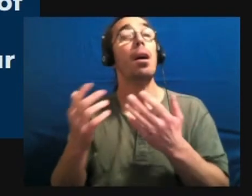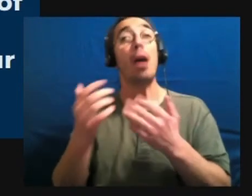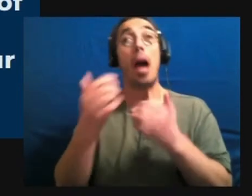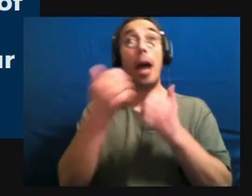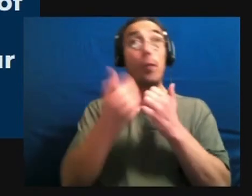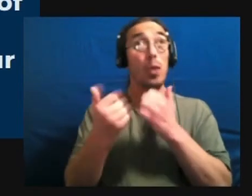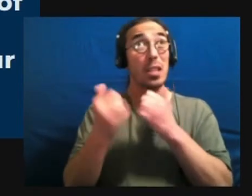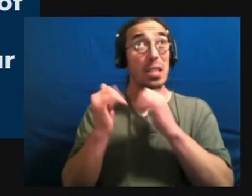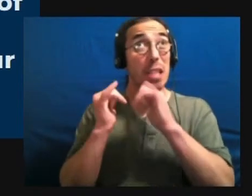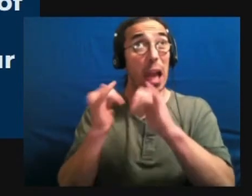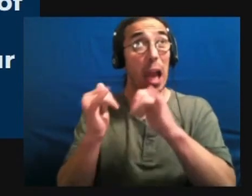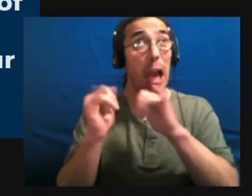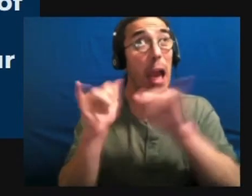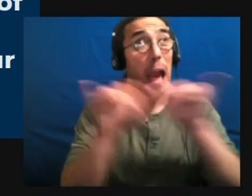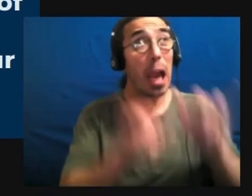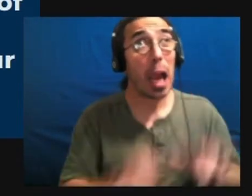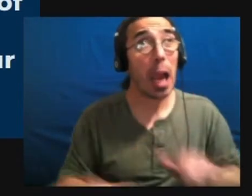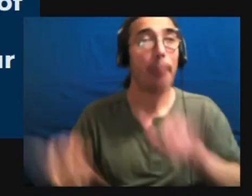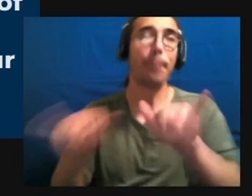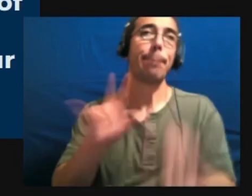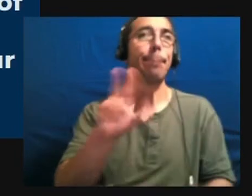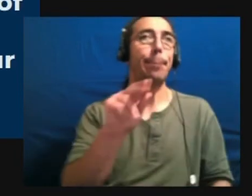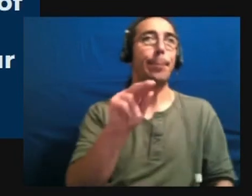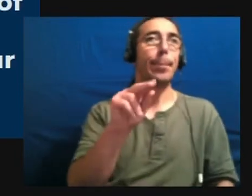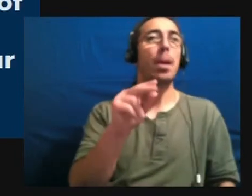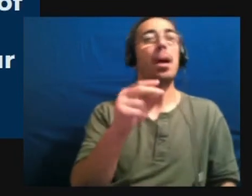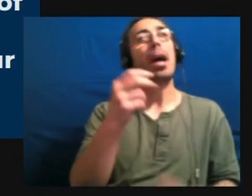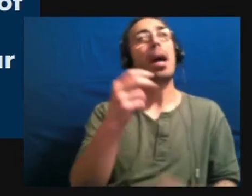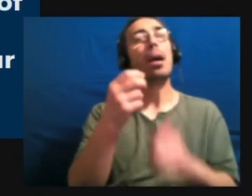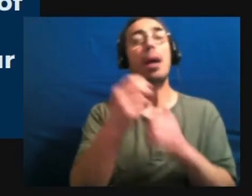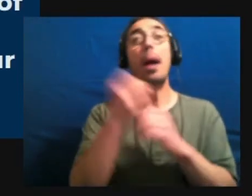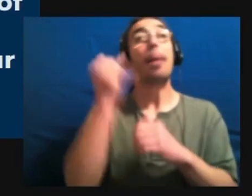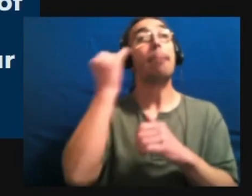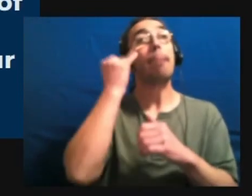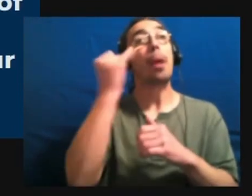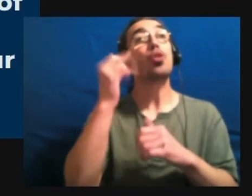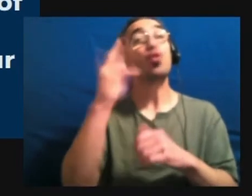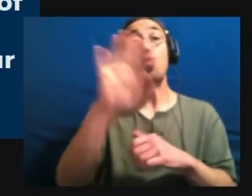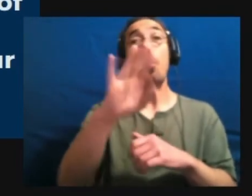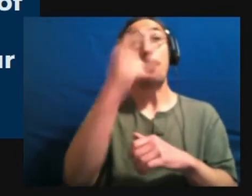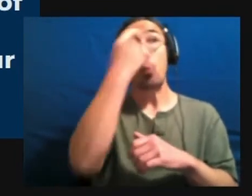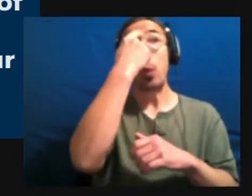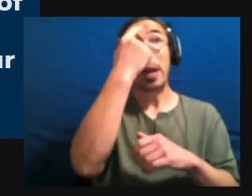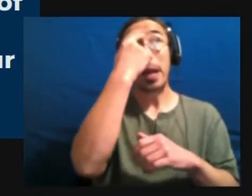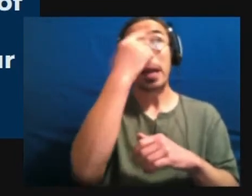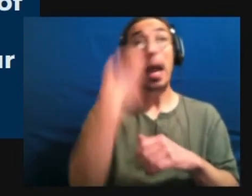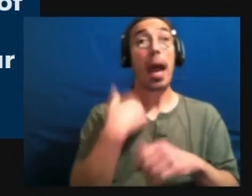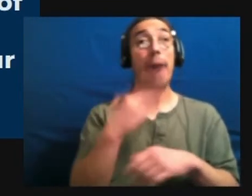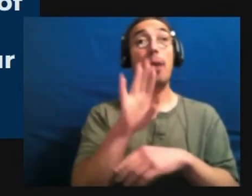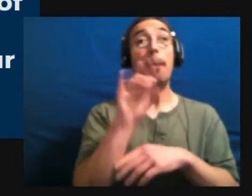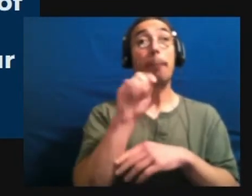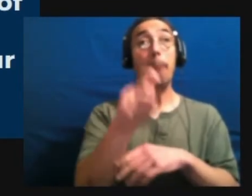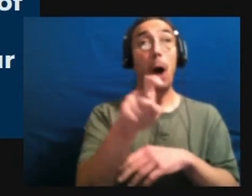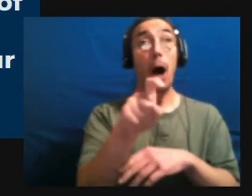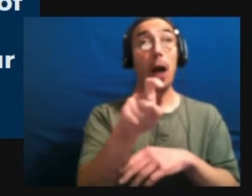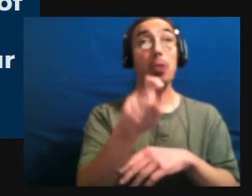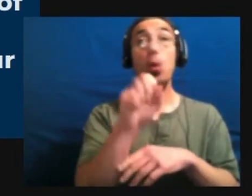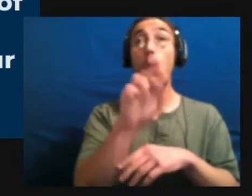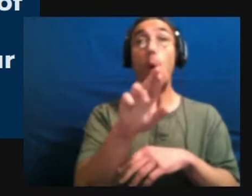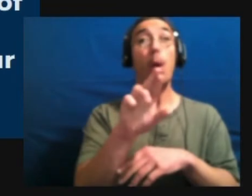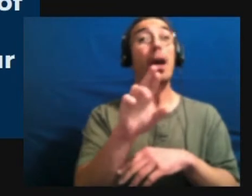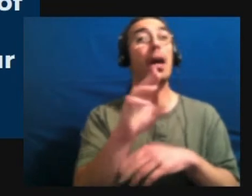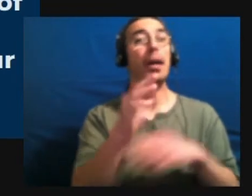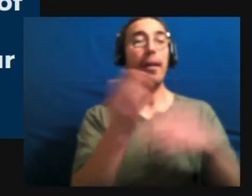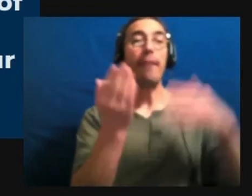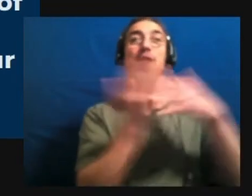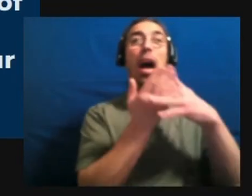Not everyone has to imagine walking around their brain and like going into file cabinets and boxes to